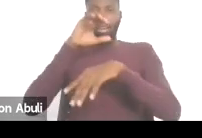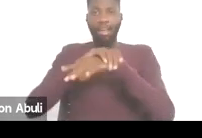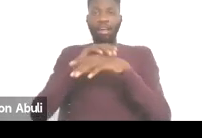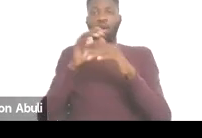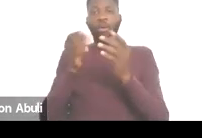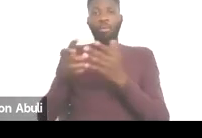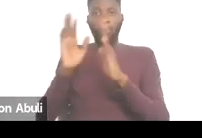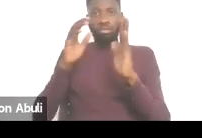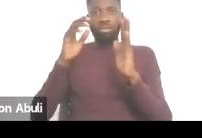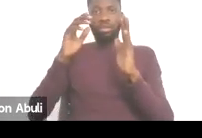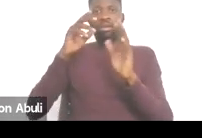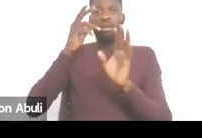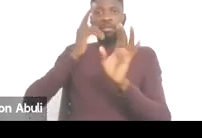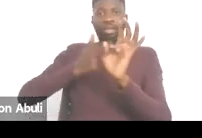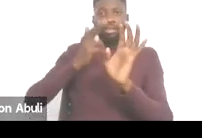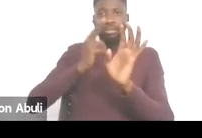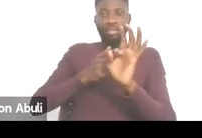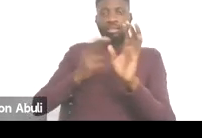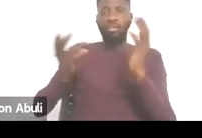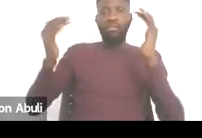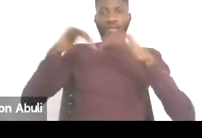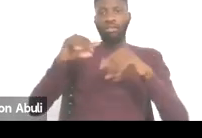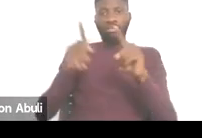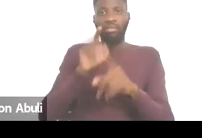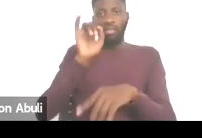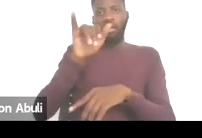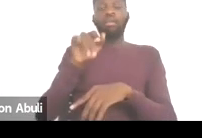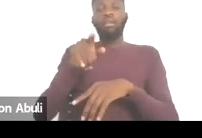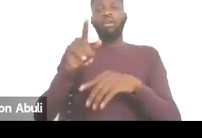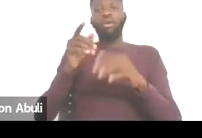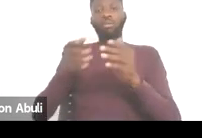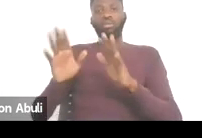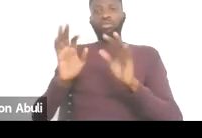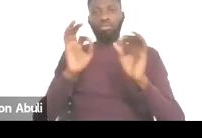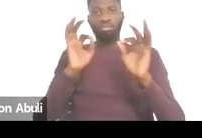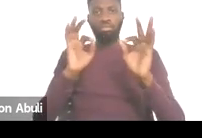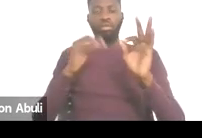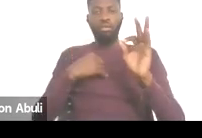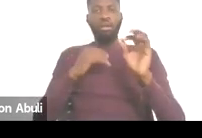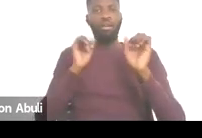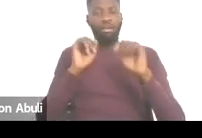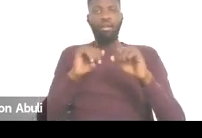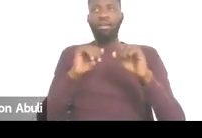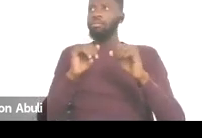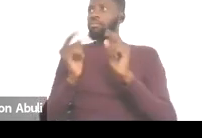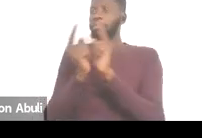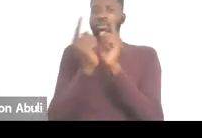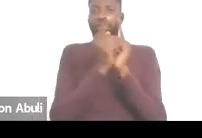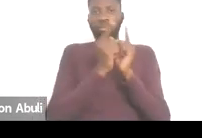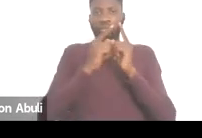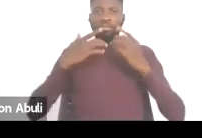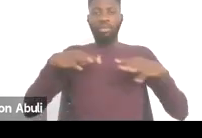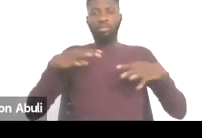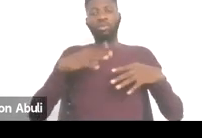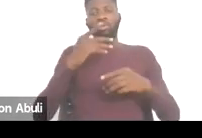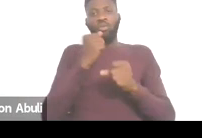in this kind of forums, then it gives you a good opportunity to meet people that are also in the same field that you're